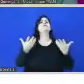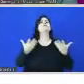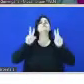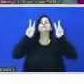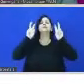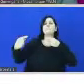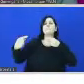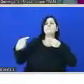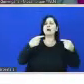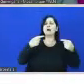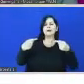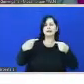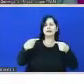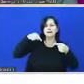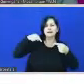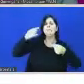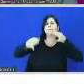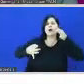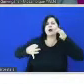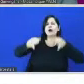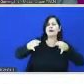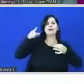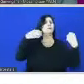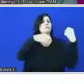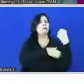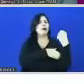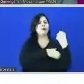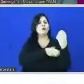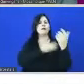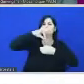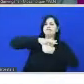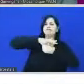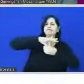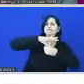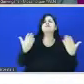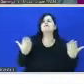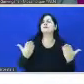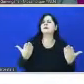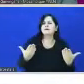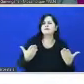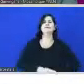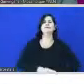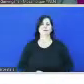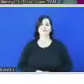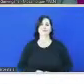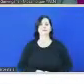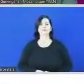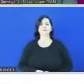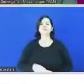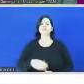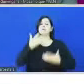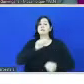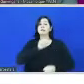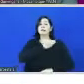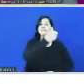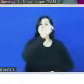10 years. The other members from civil society and not only suggested that at least this activist